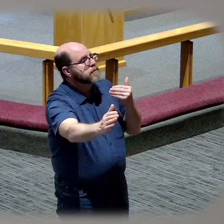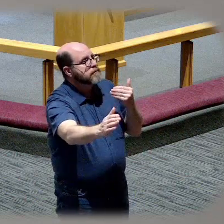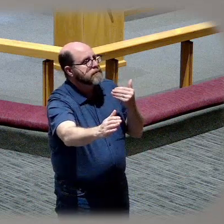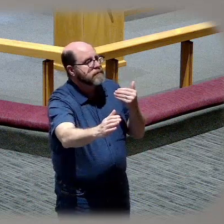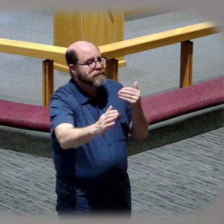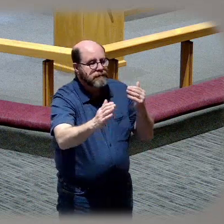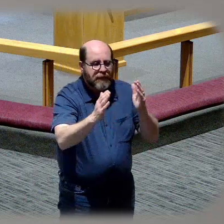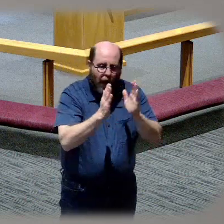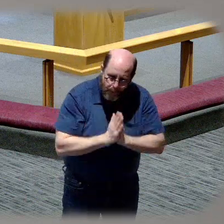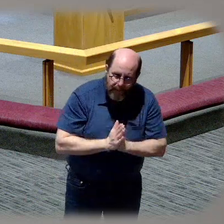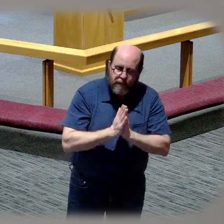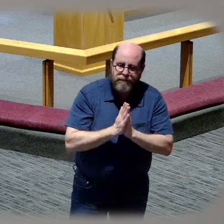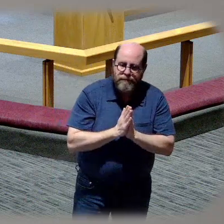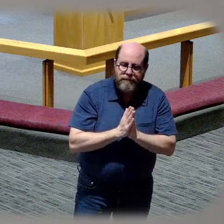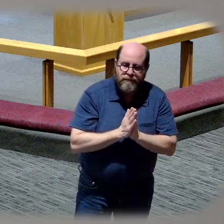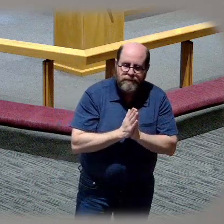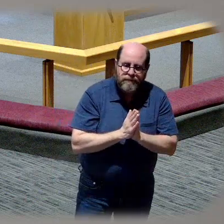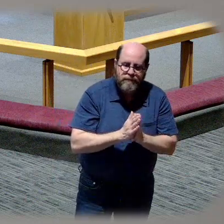Amen.